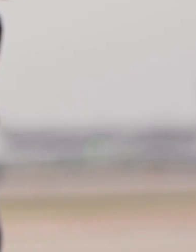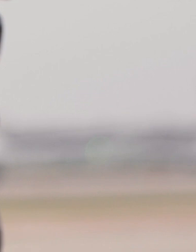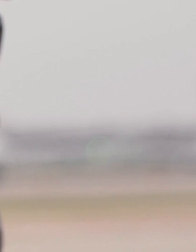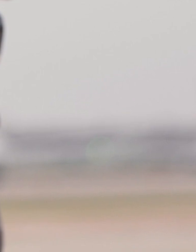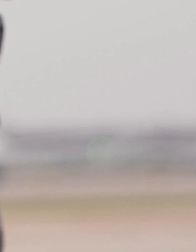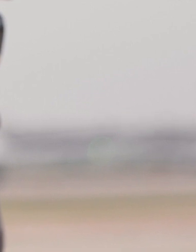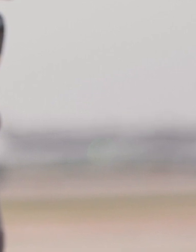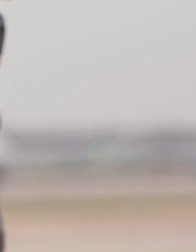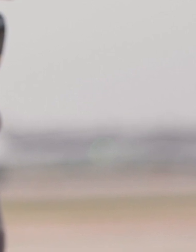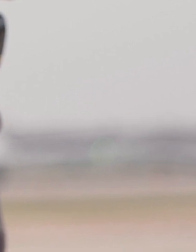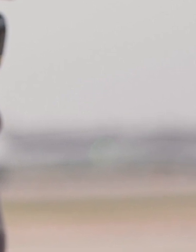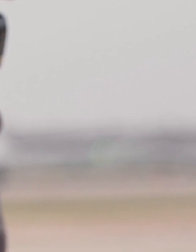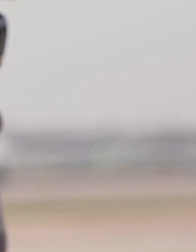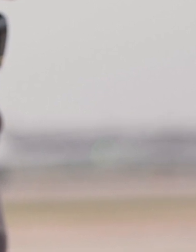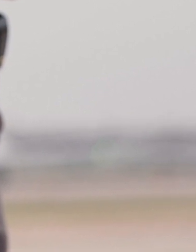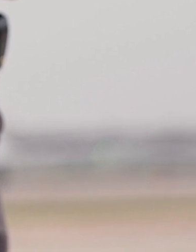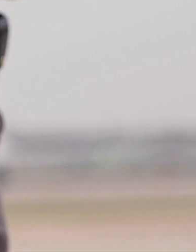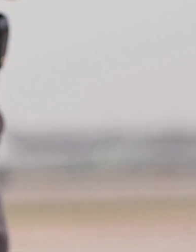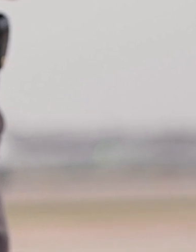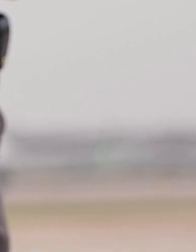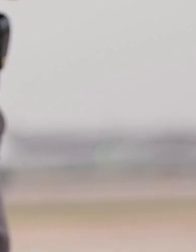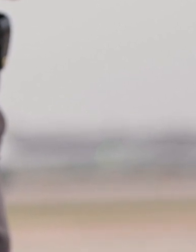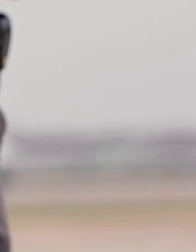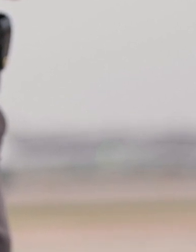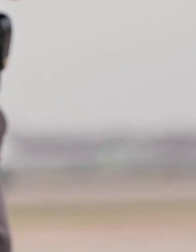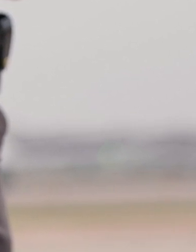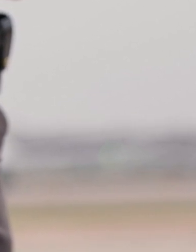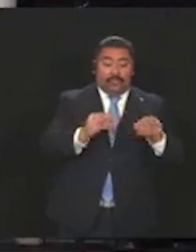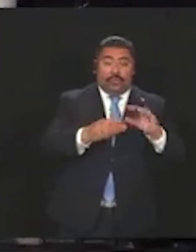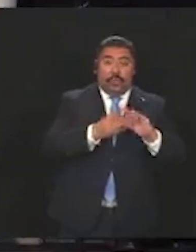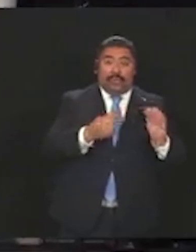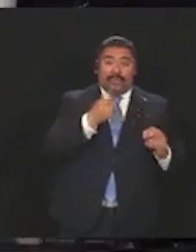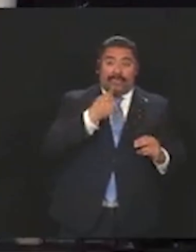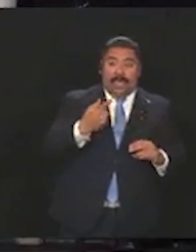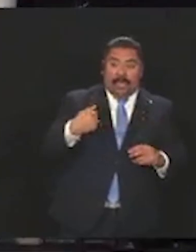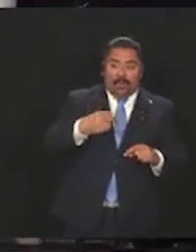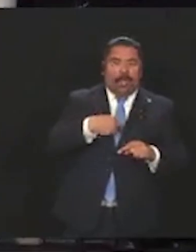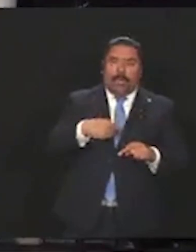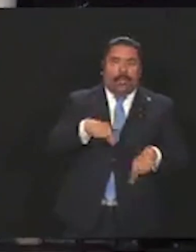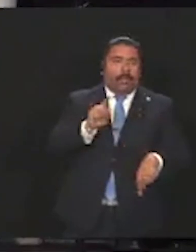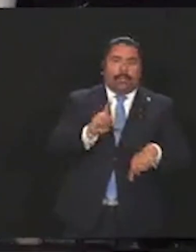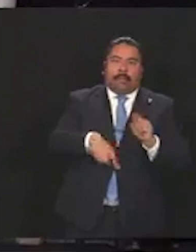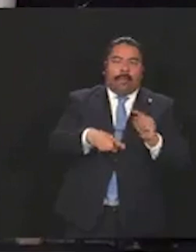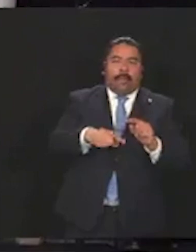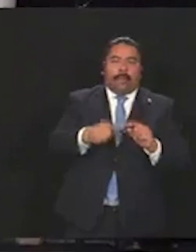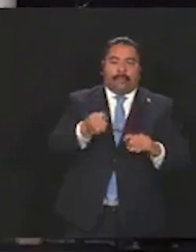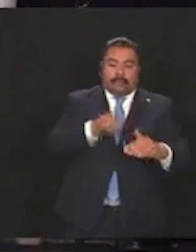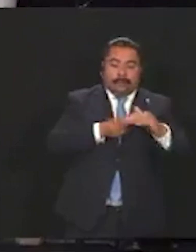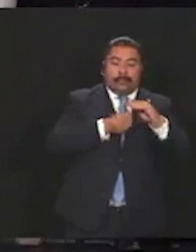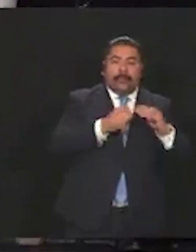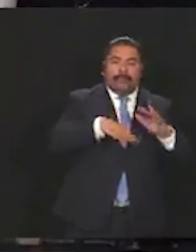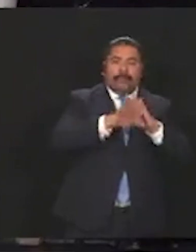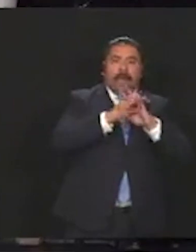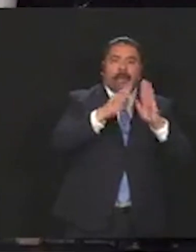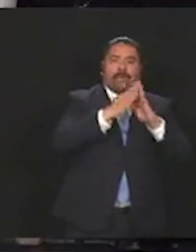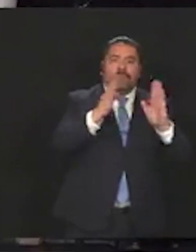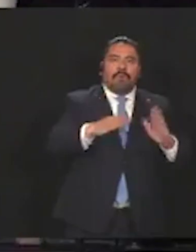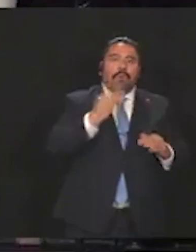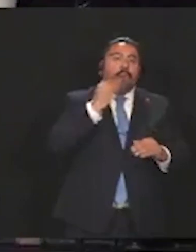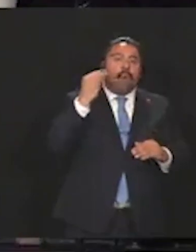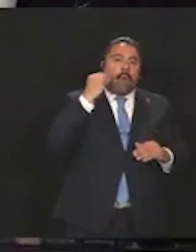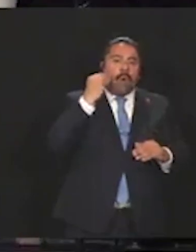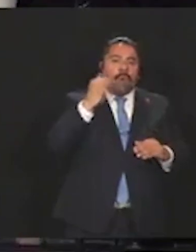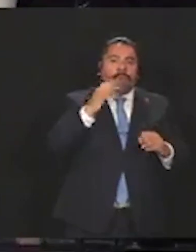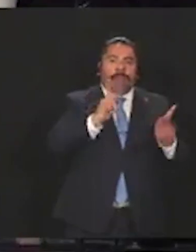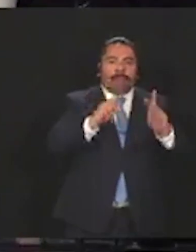by Texas Governor Greg Abbott. We don't want our story to be told that we were unable to house the unhoused or